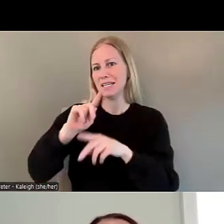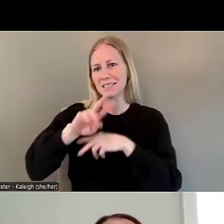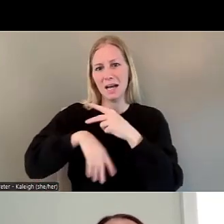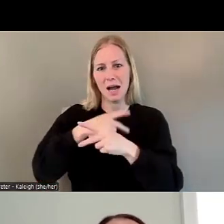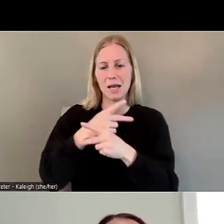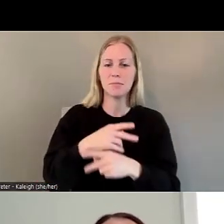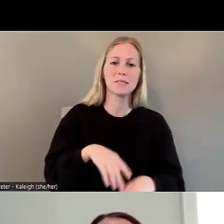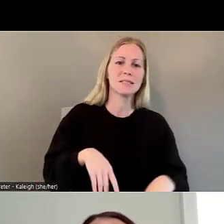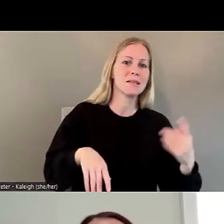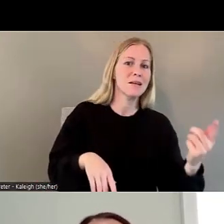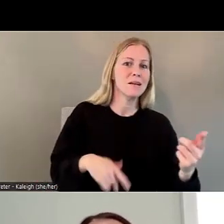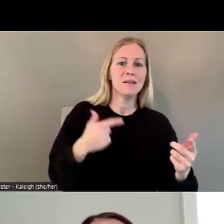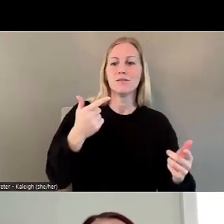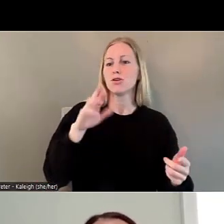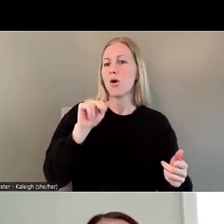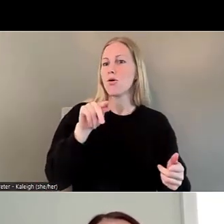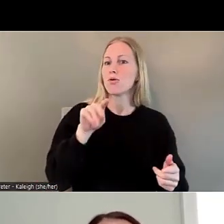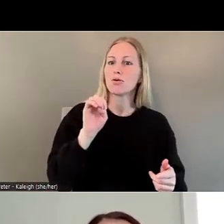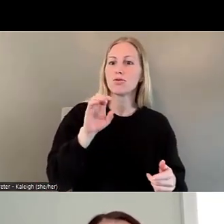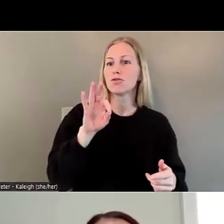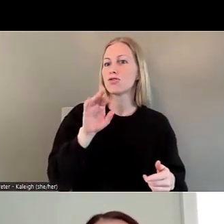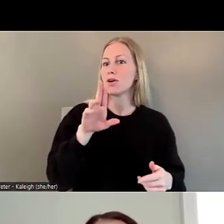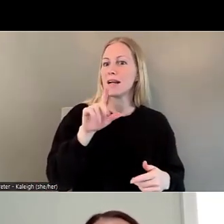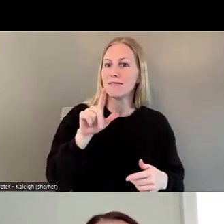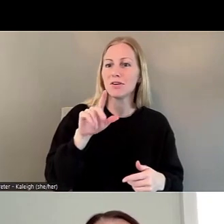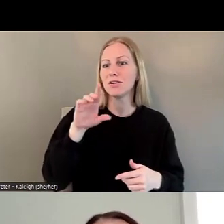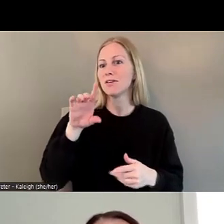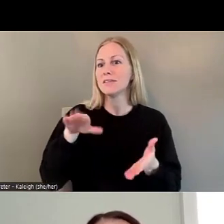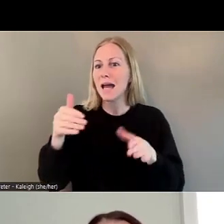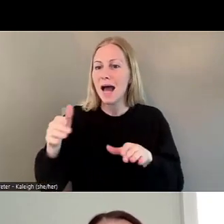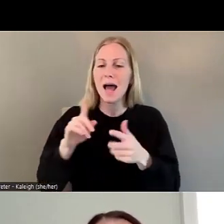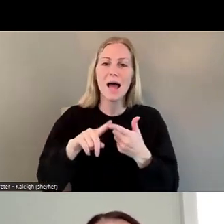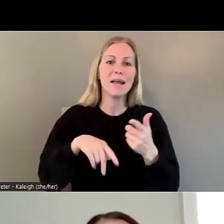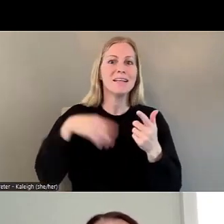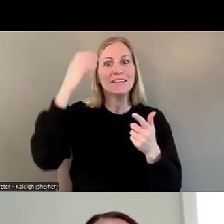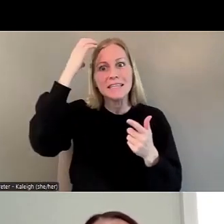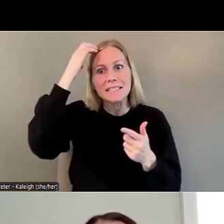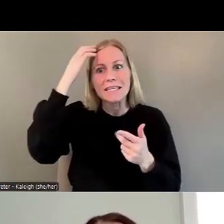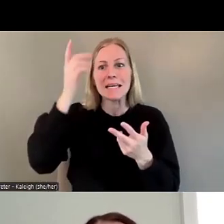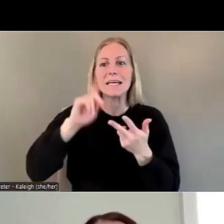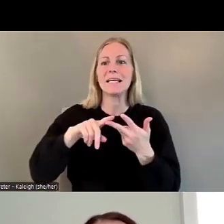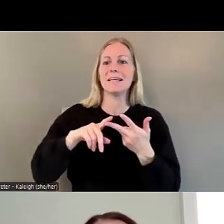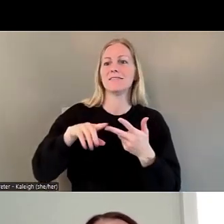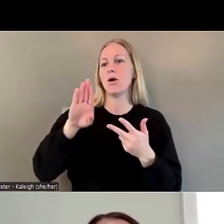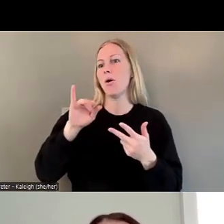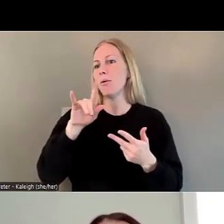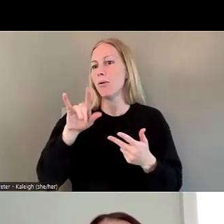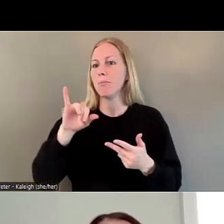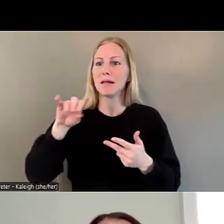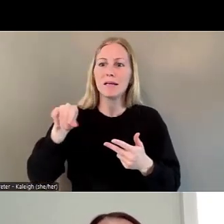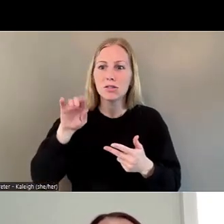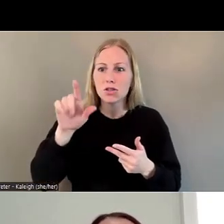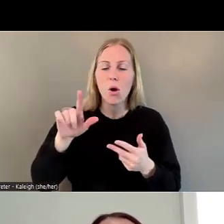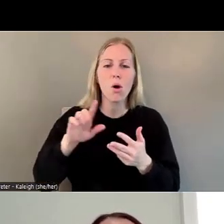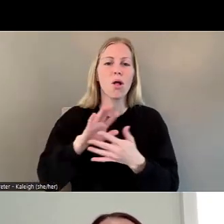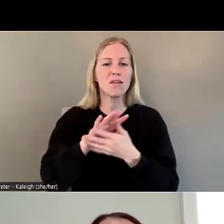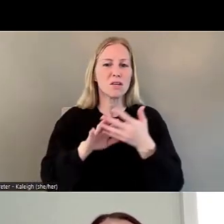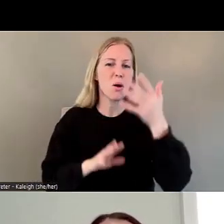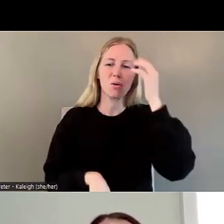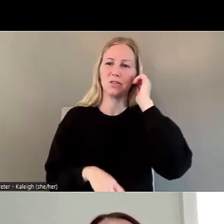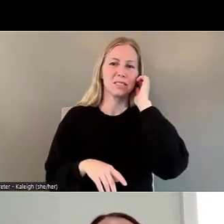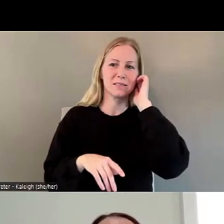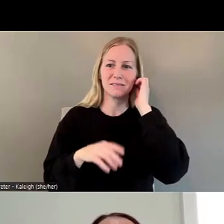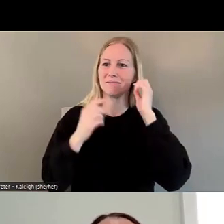Eminem, The Grateful Dead, Green Day, and of course, some Disney soundtracks. He is kind, he is loving, he is